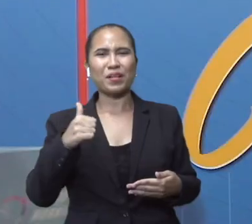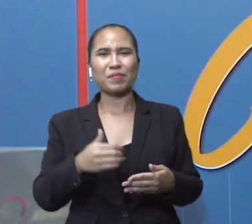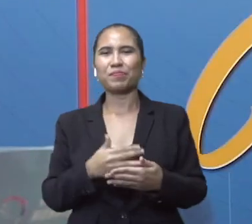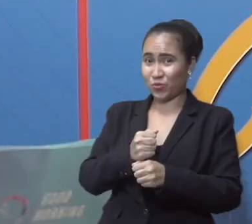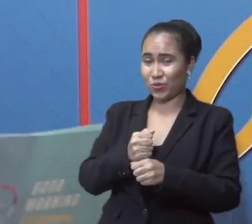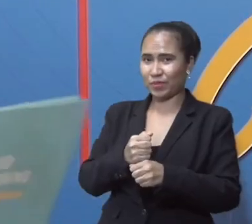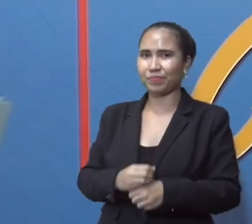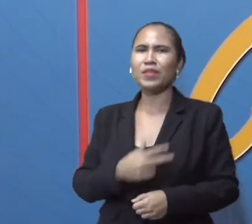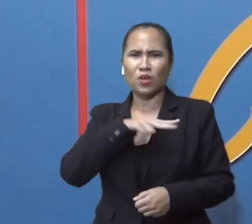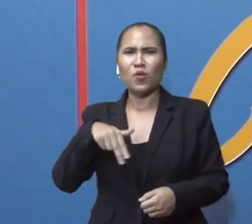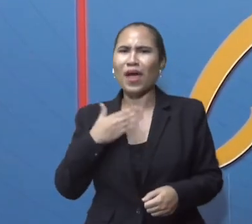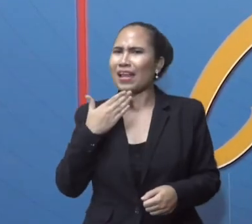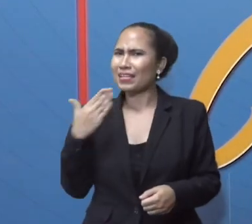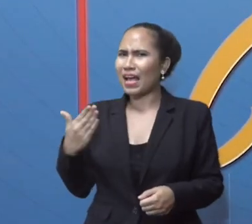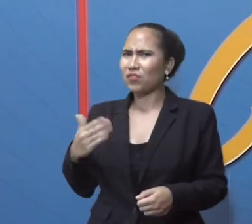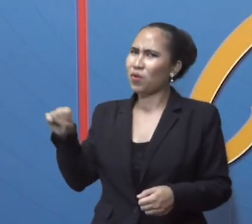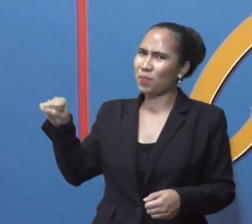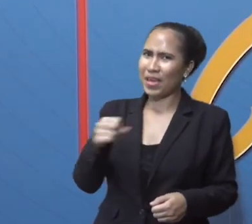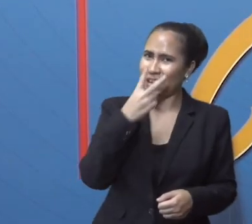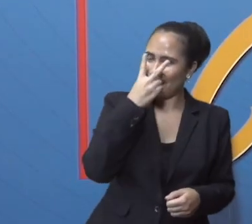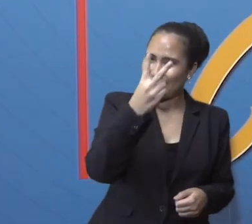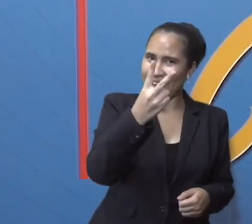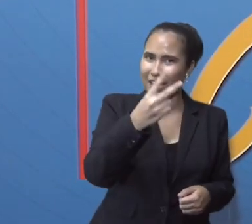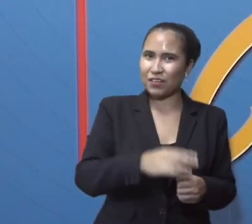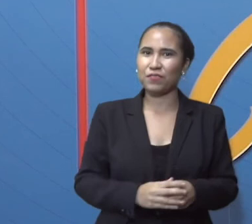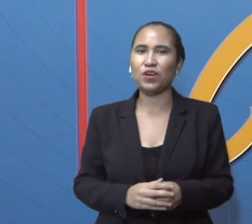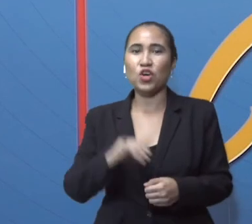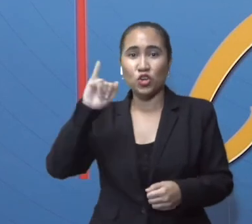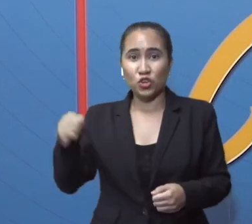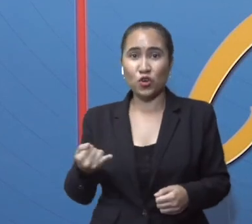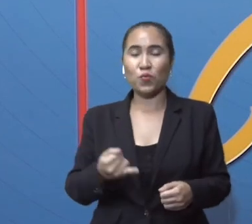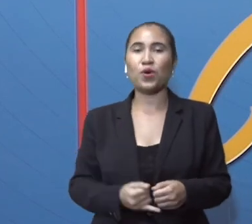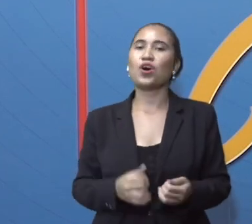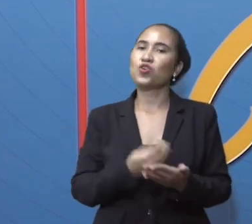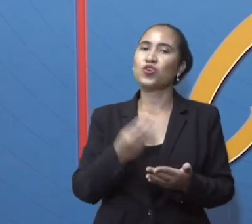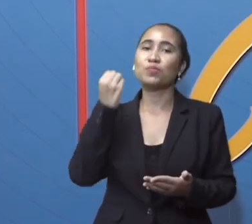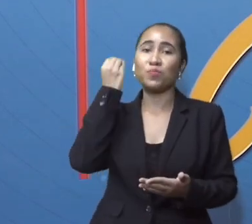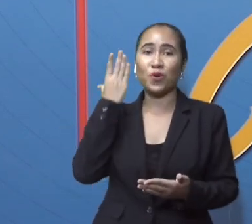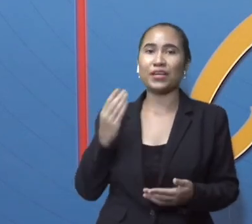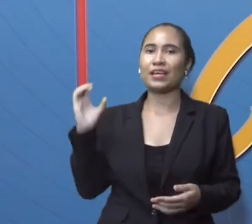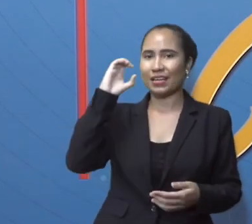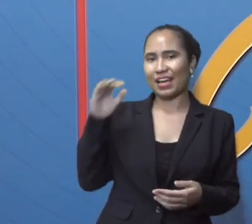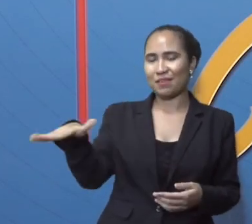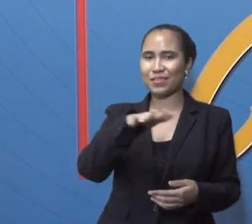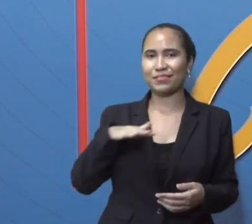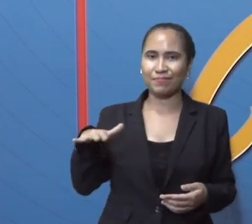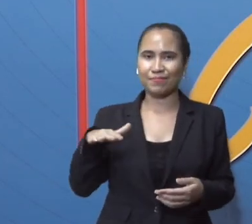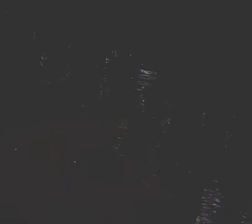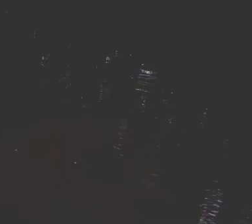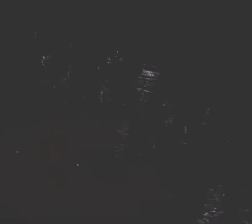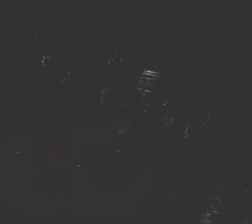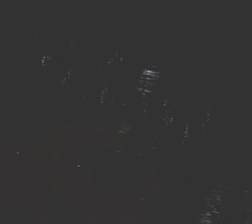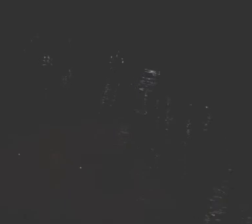Thank you. We want to thank you for joining us here for another episode of Good Morning Caribbean.